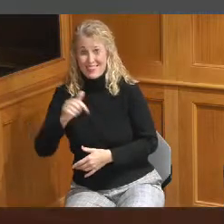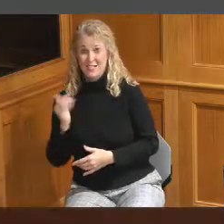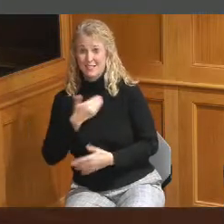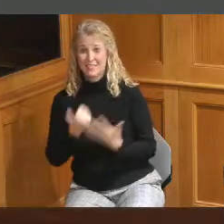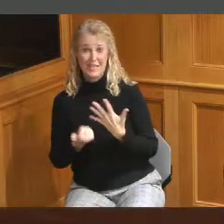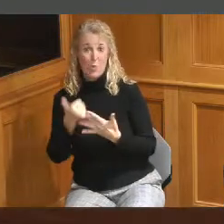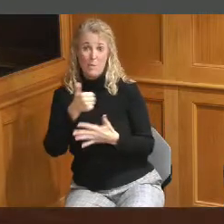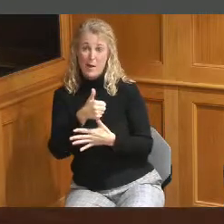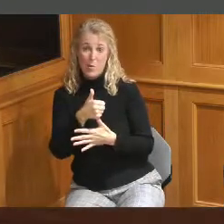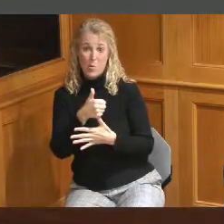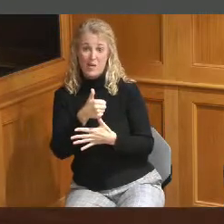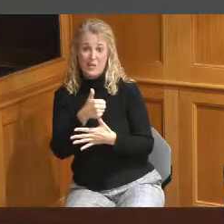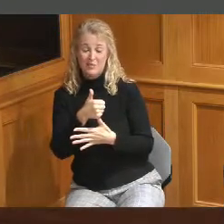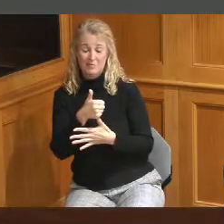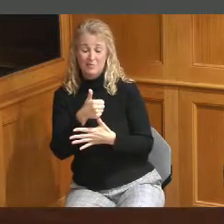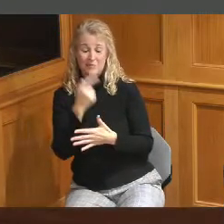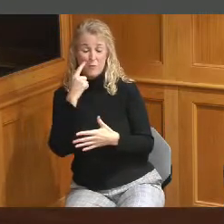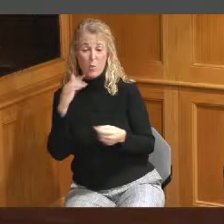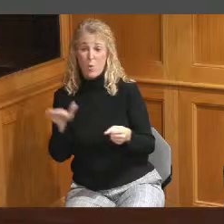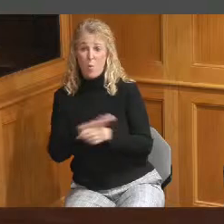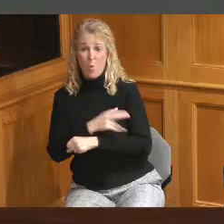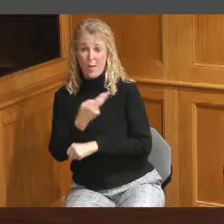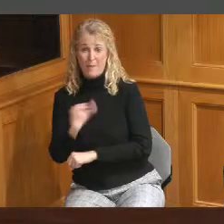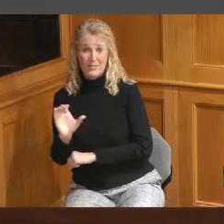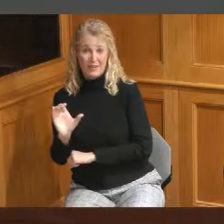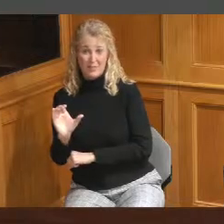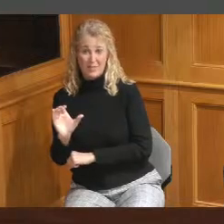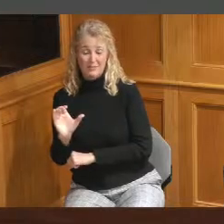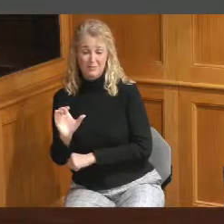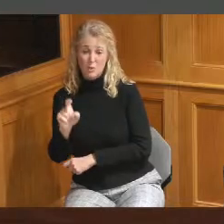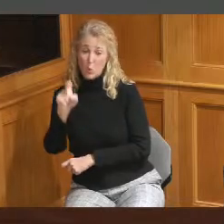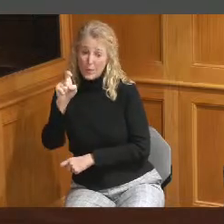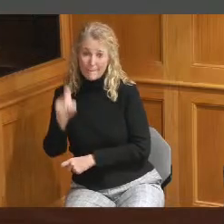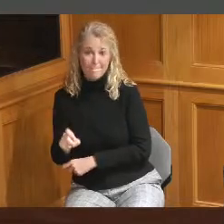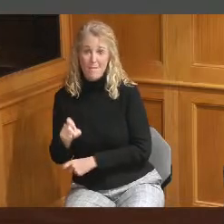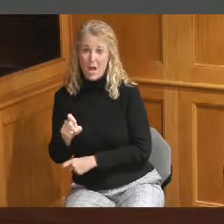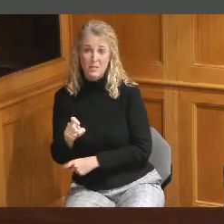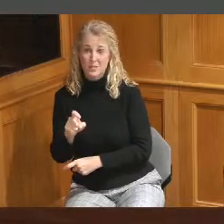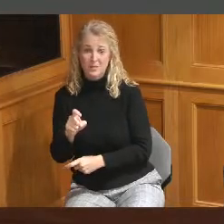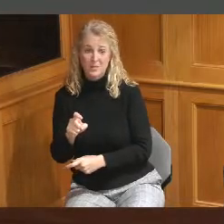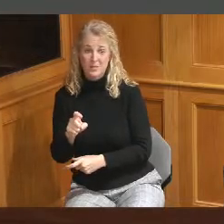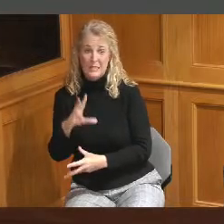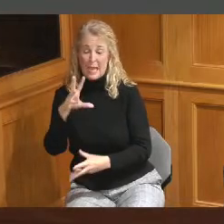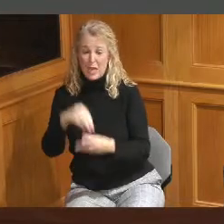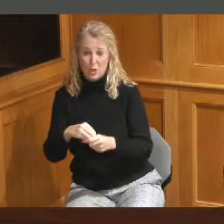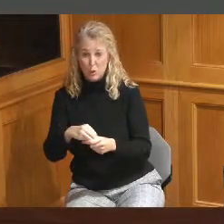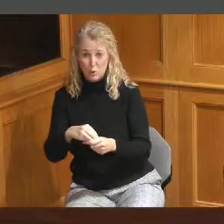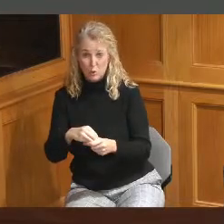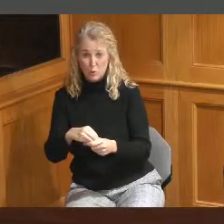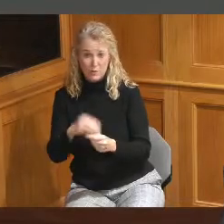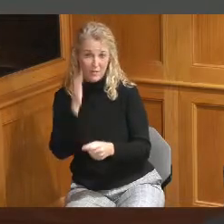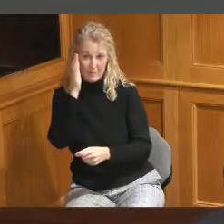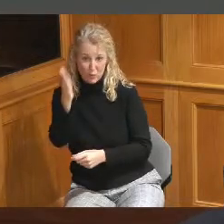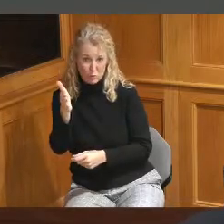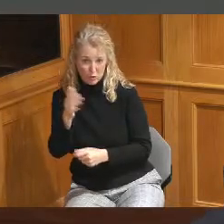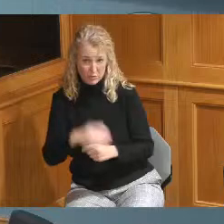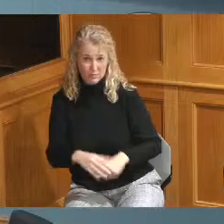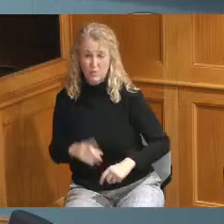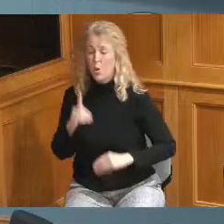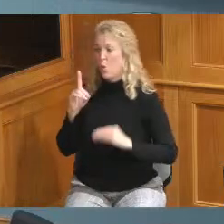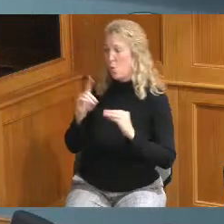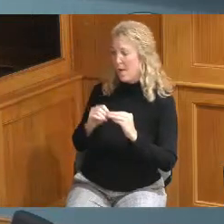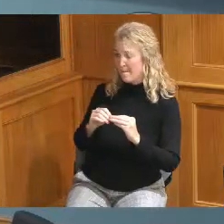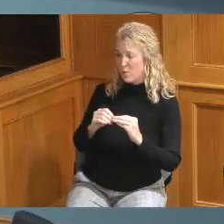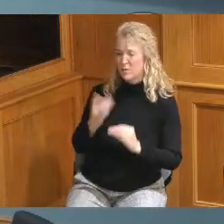a priority of the department, a priority of the county, and as such, we need to build it into future budgets, and we should be able to do that. Yes. And one more question,